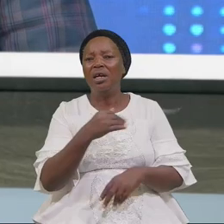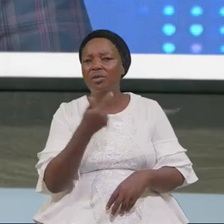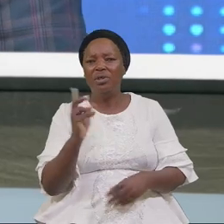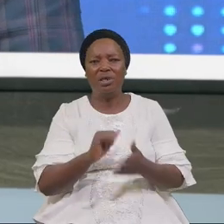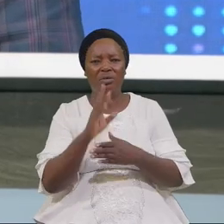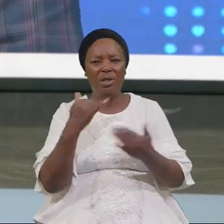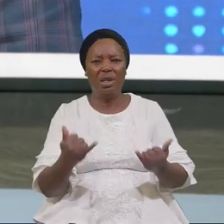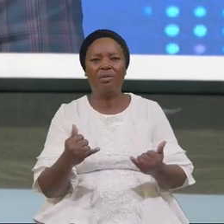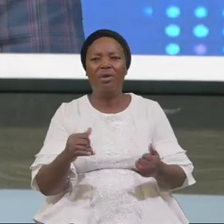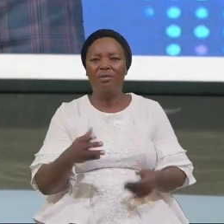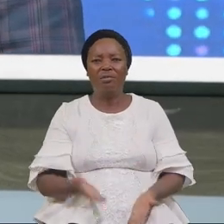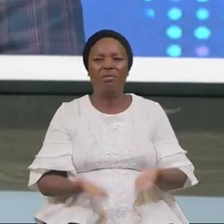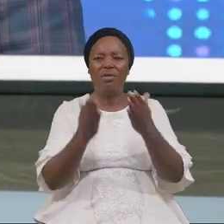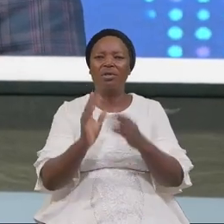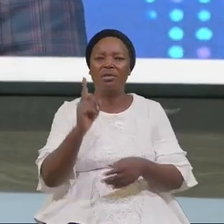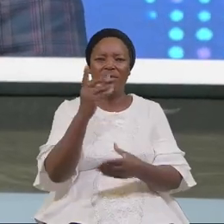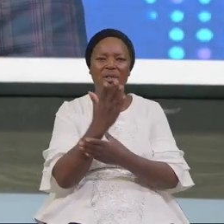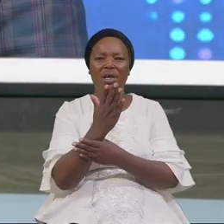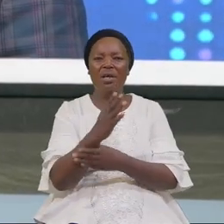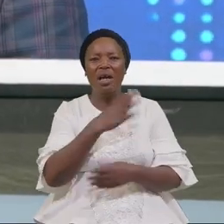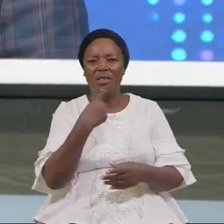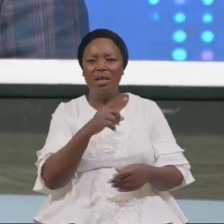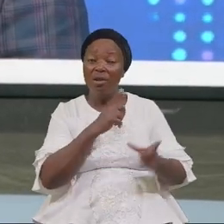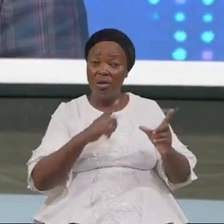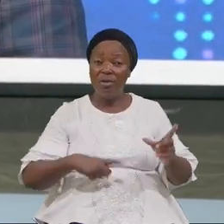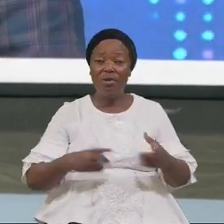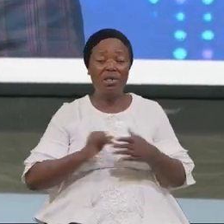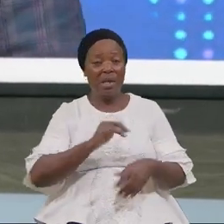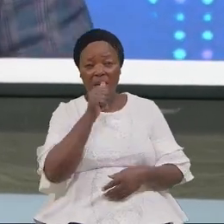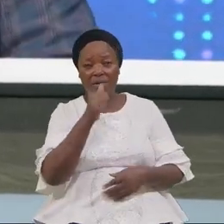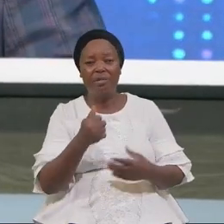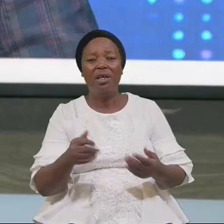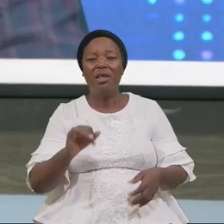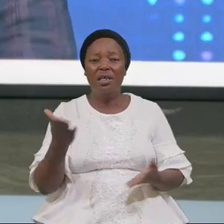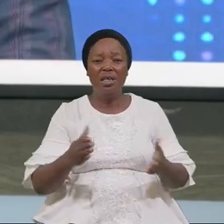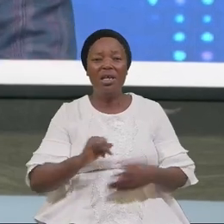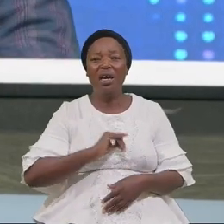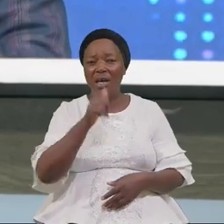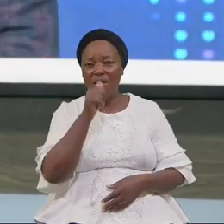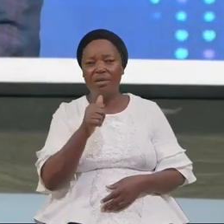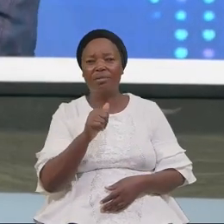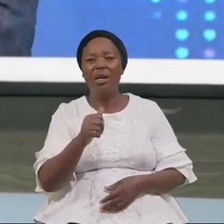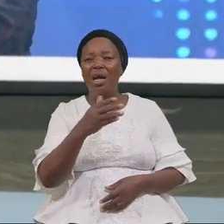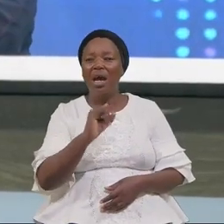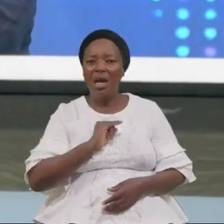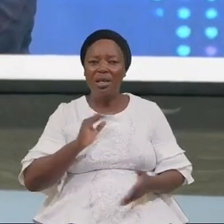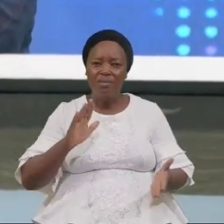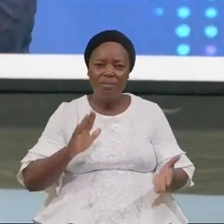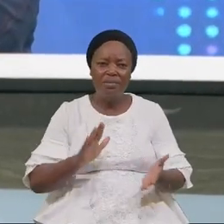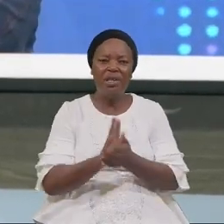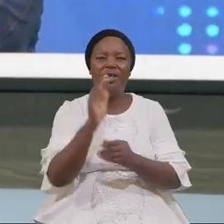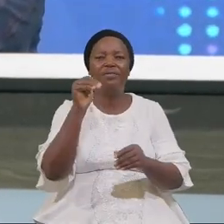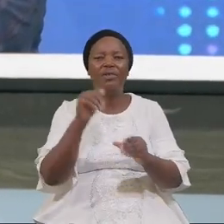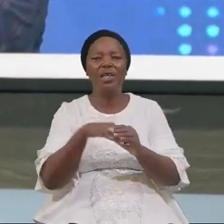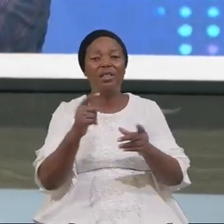raise up that hand and say, Lord, here I am, here I am, here I am. I believe in the